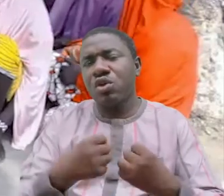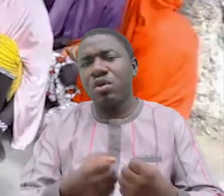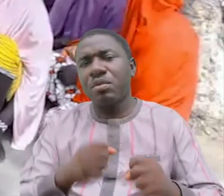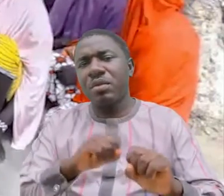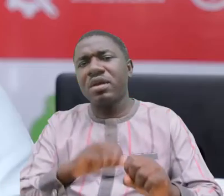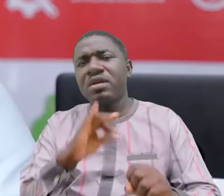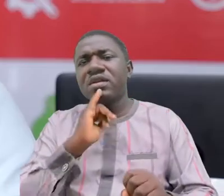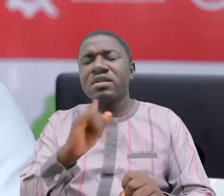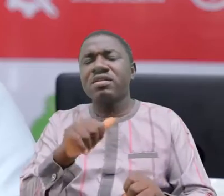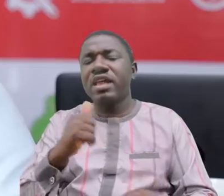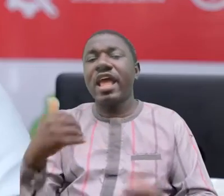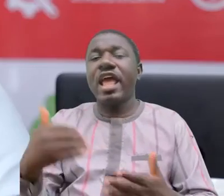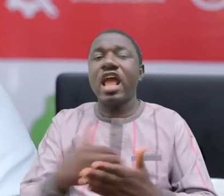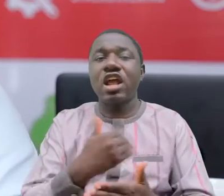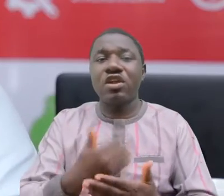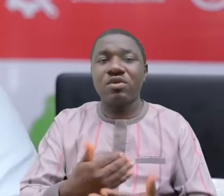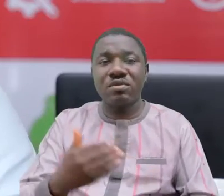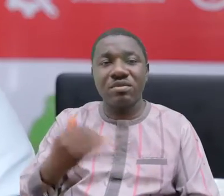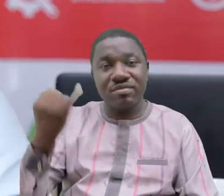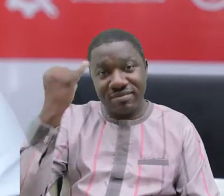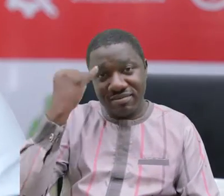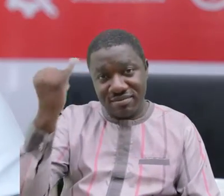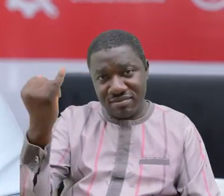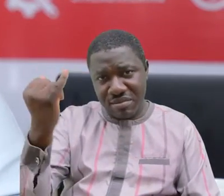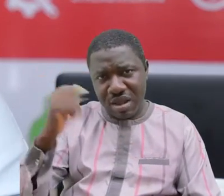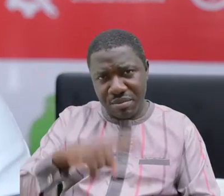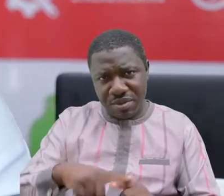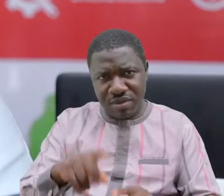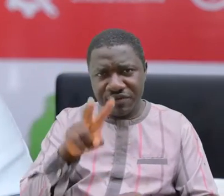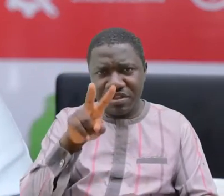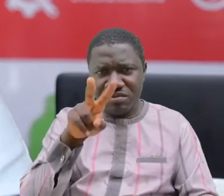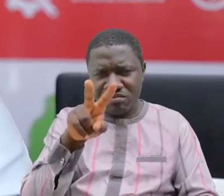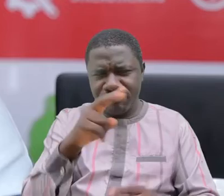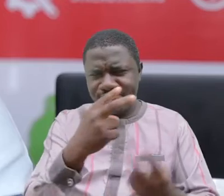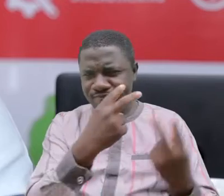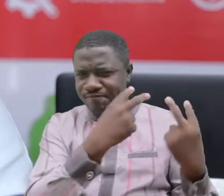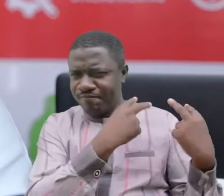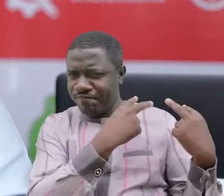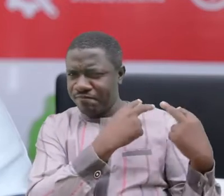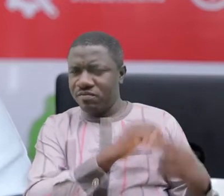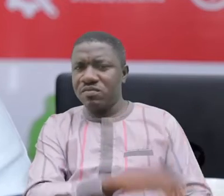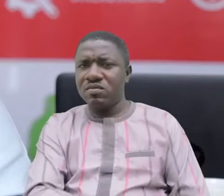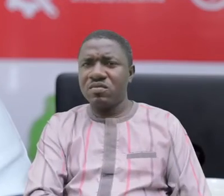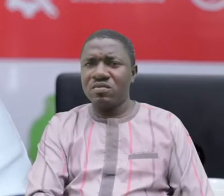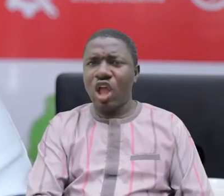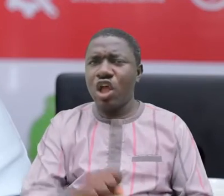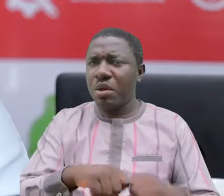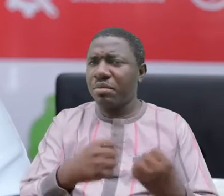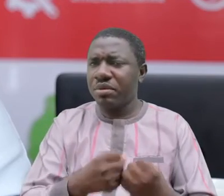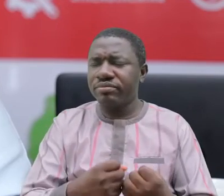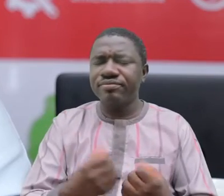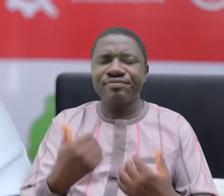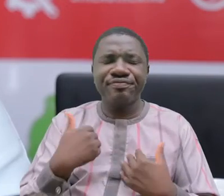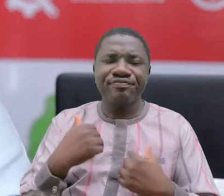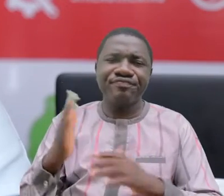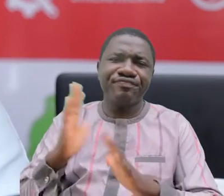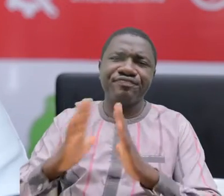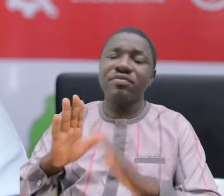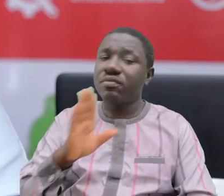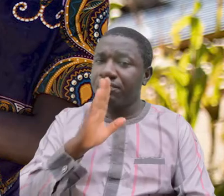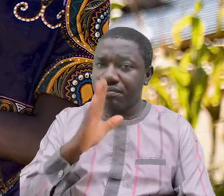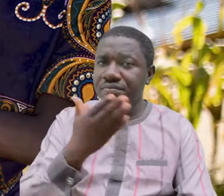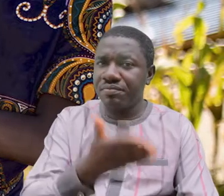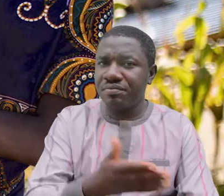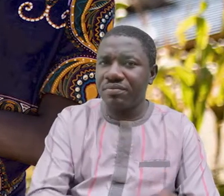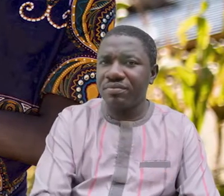Social protection is a relatively new concept. But if we look back, social protection has existed in Nigeria as far back as Nigeria has